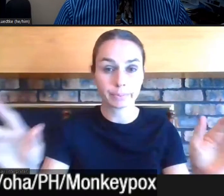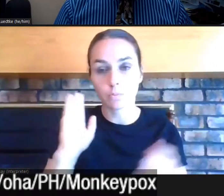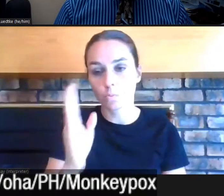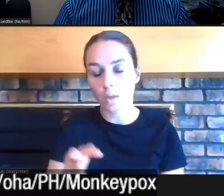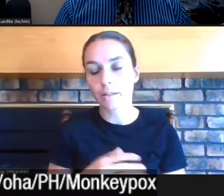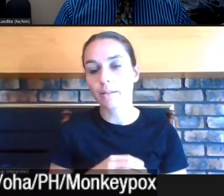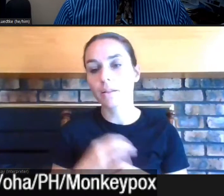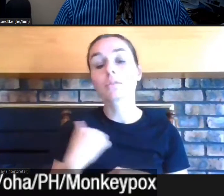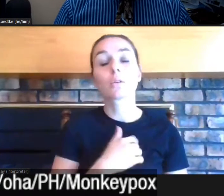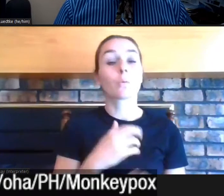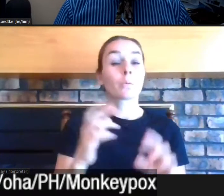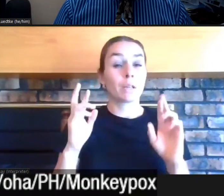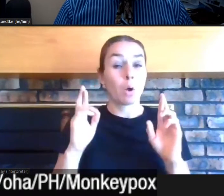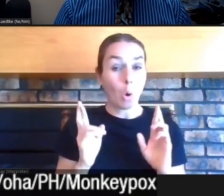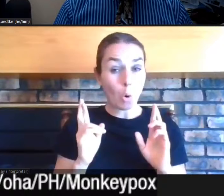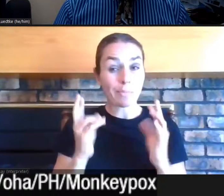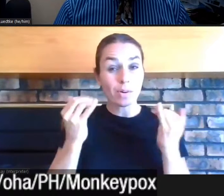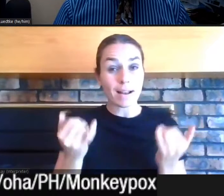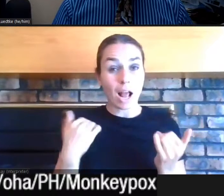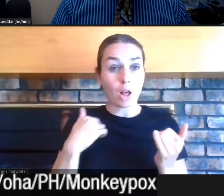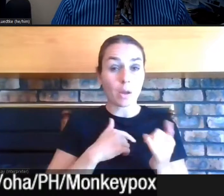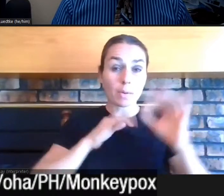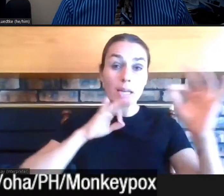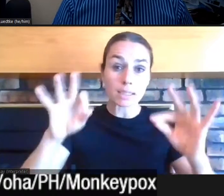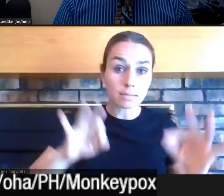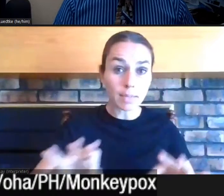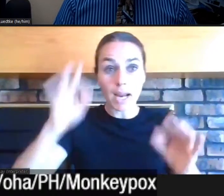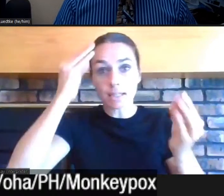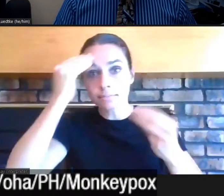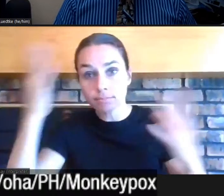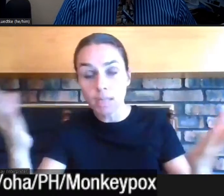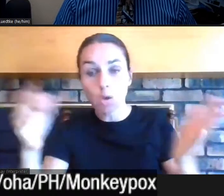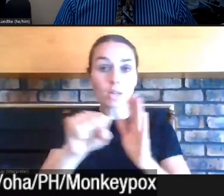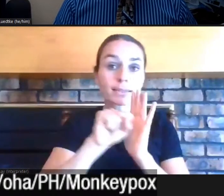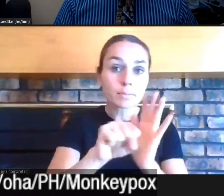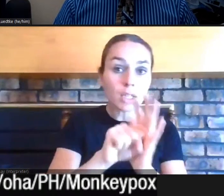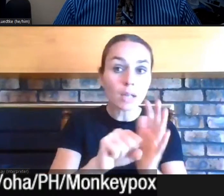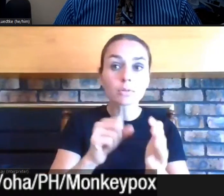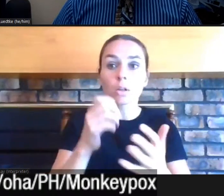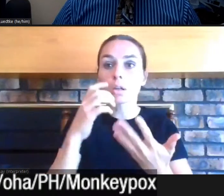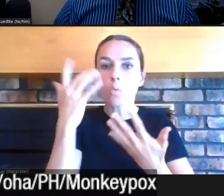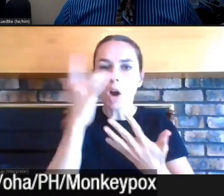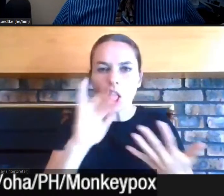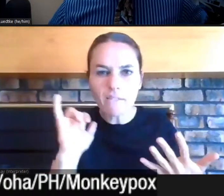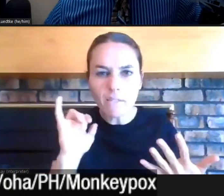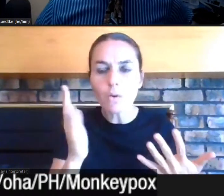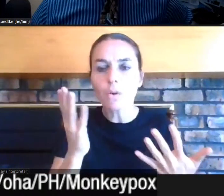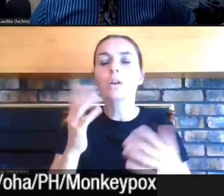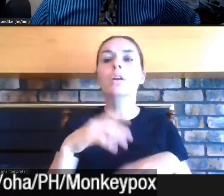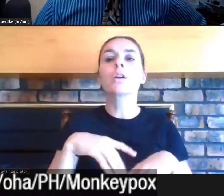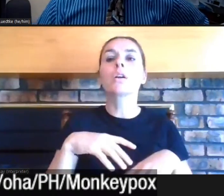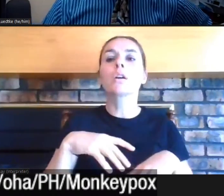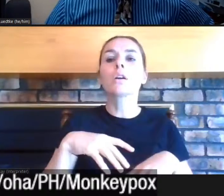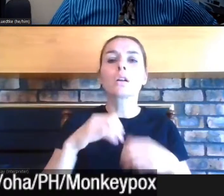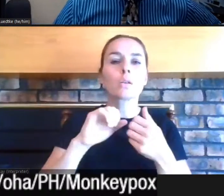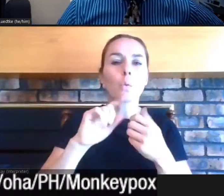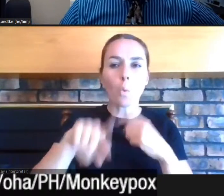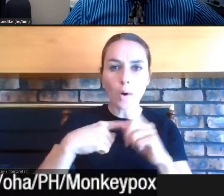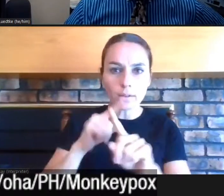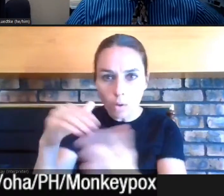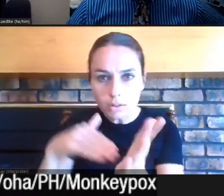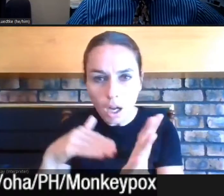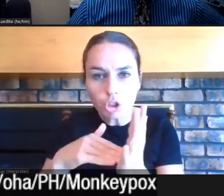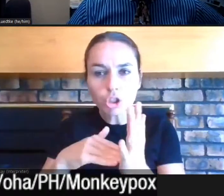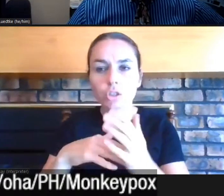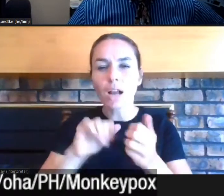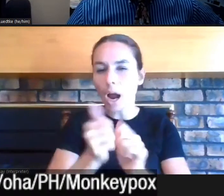getting information out about what are the symptoms, what to look for, when to seek care, what behaviors put you at most risk,